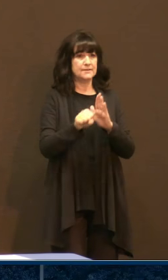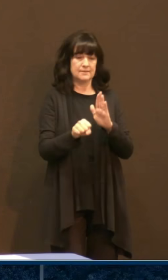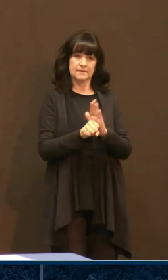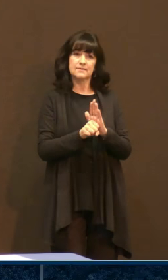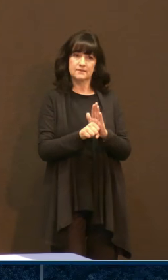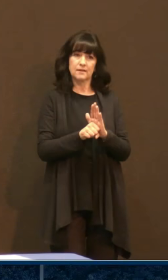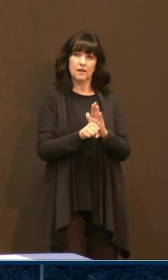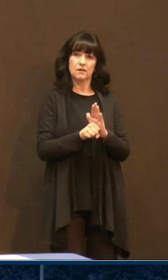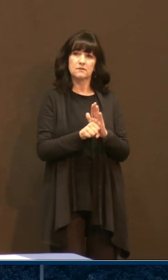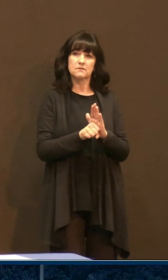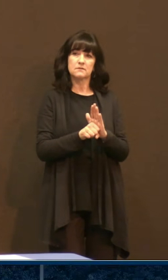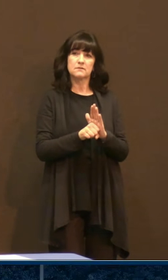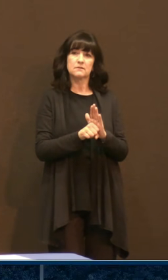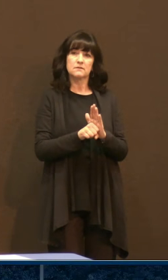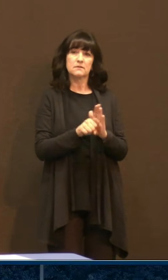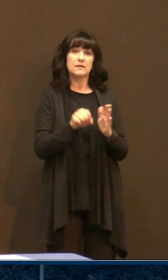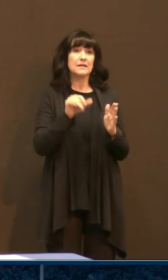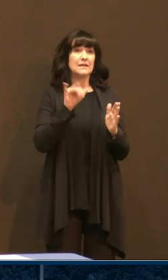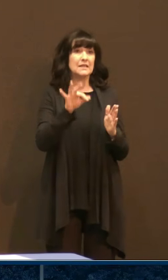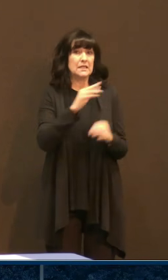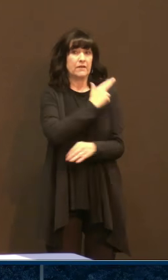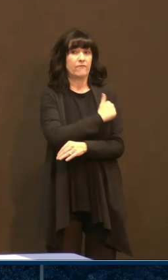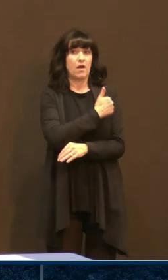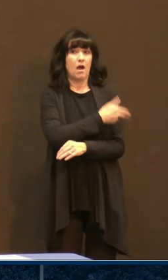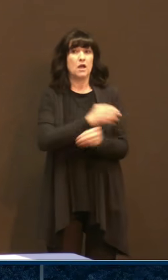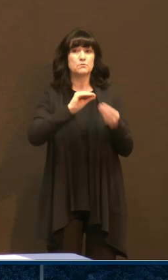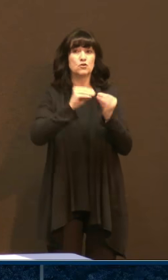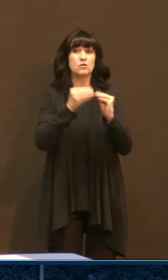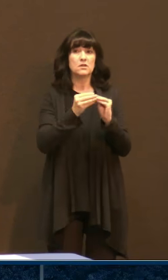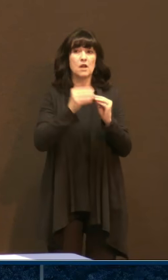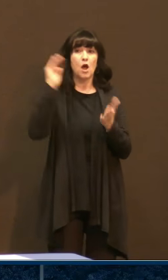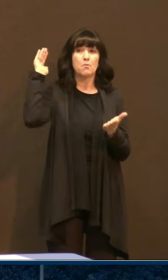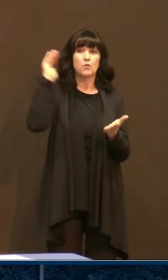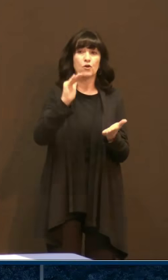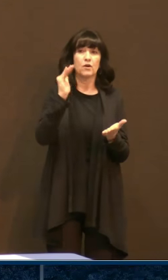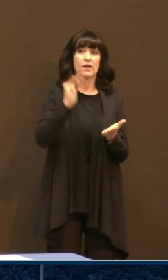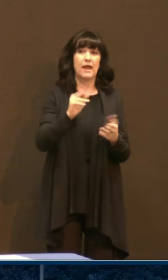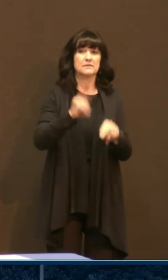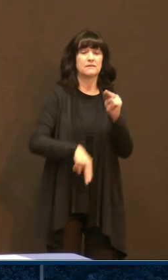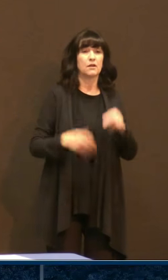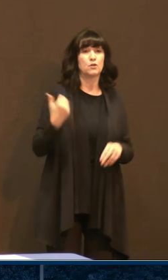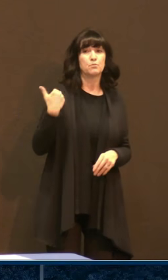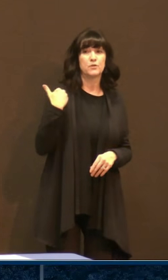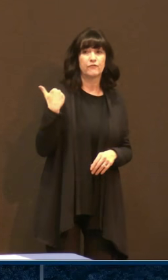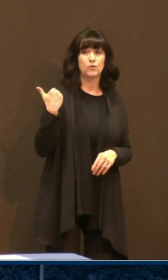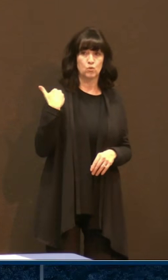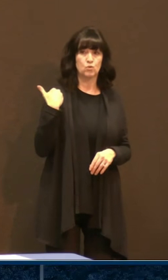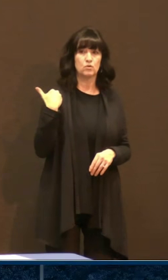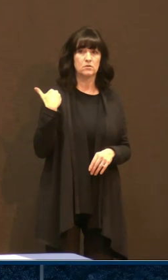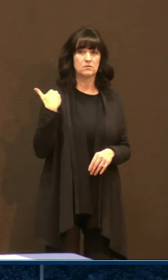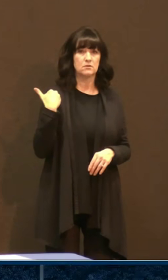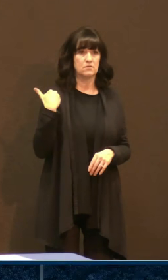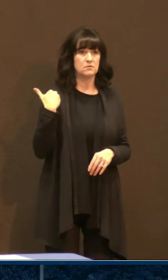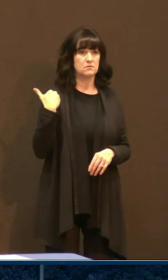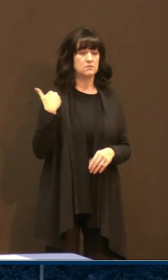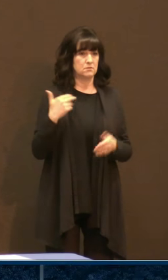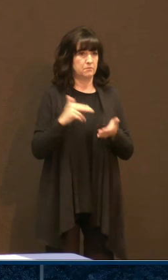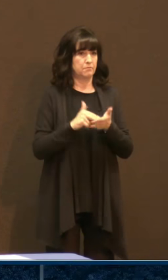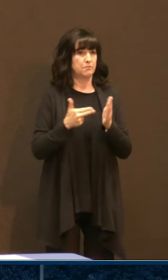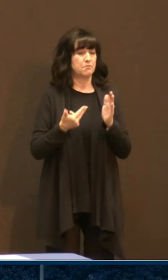a leveling out of hospitalizations, because we know then that the seriousness of the viral